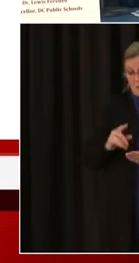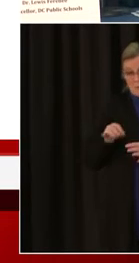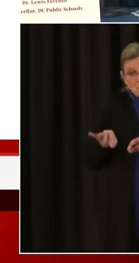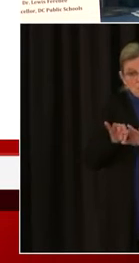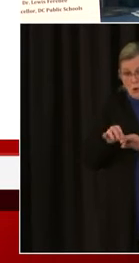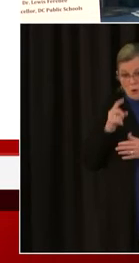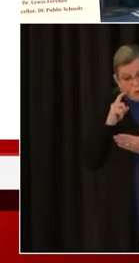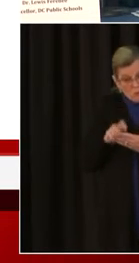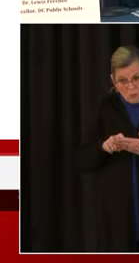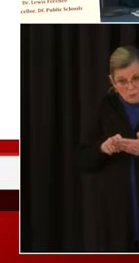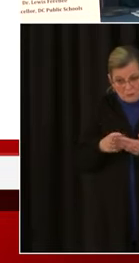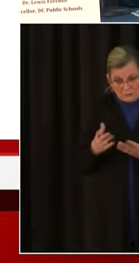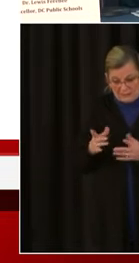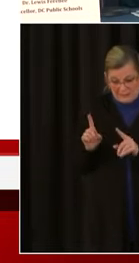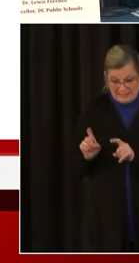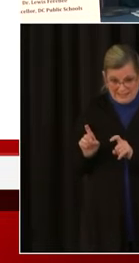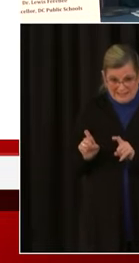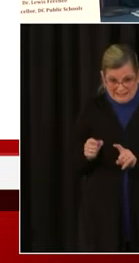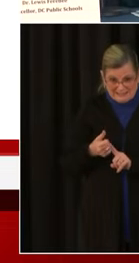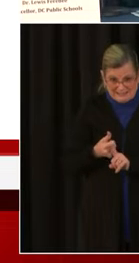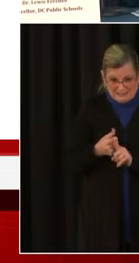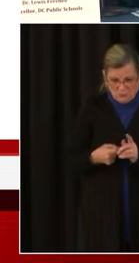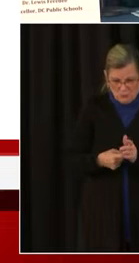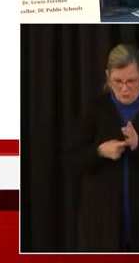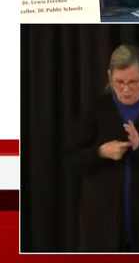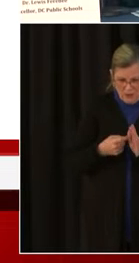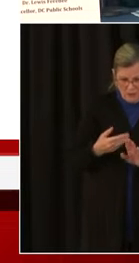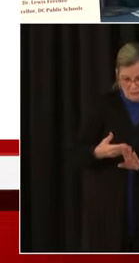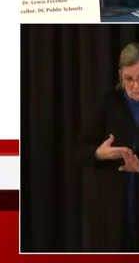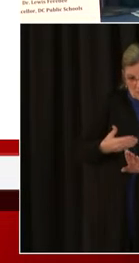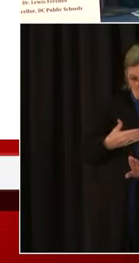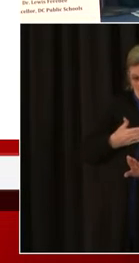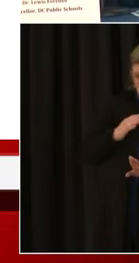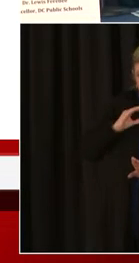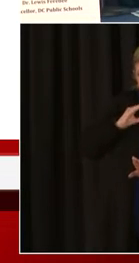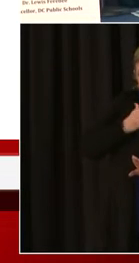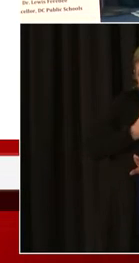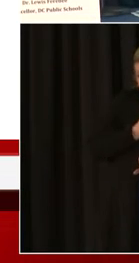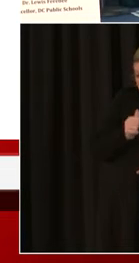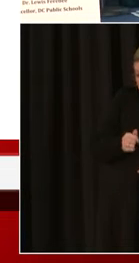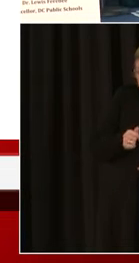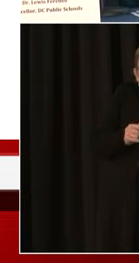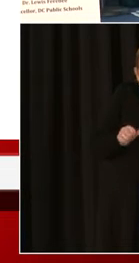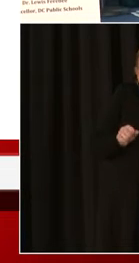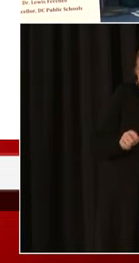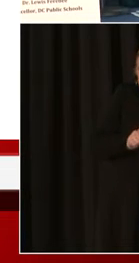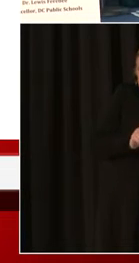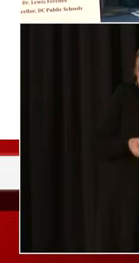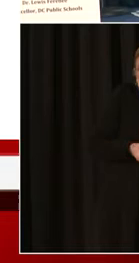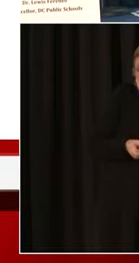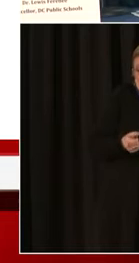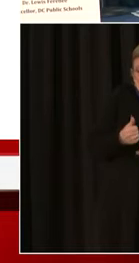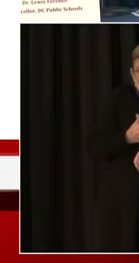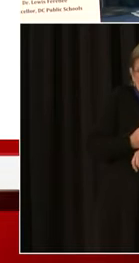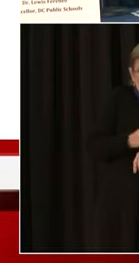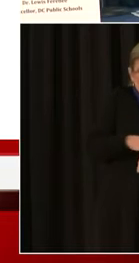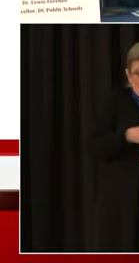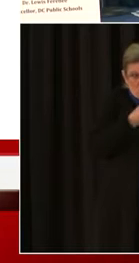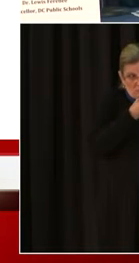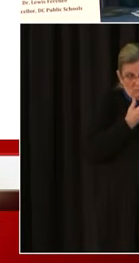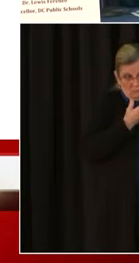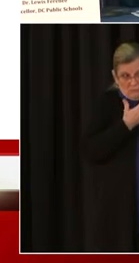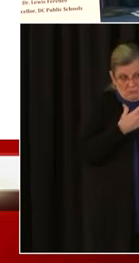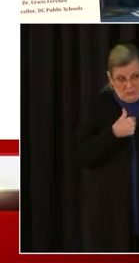the testing protocols that were shared earlier are subject to change based on our vaccination